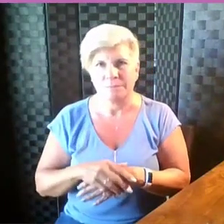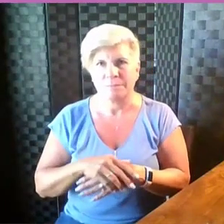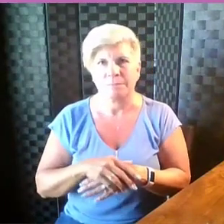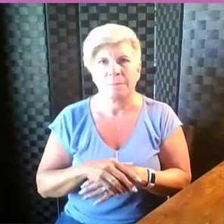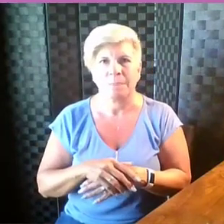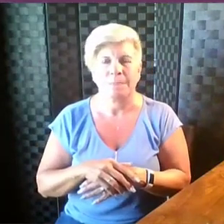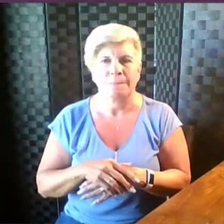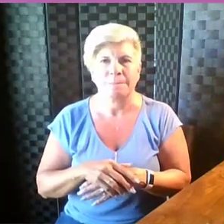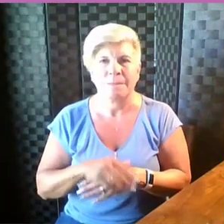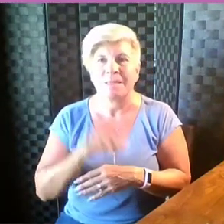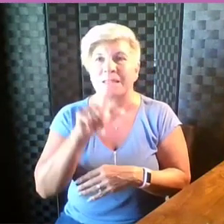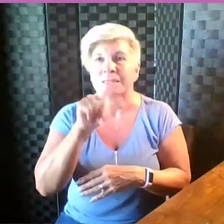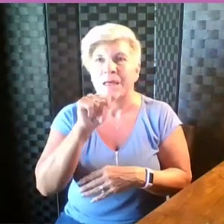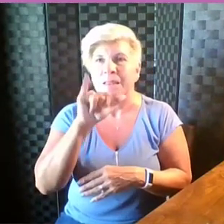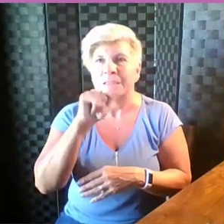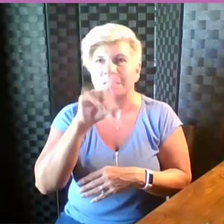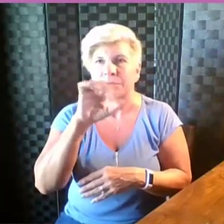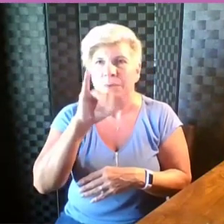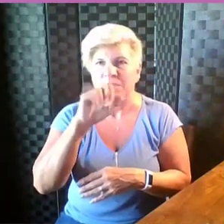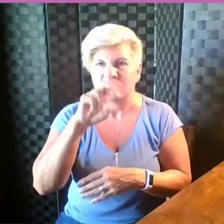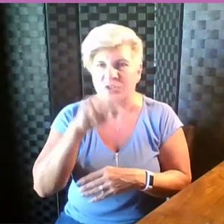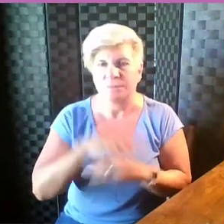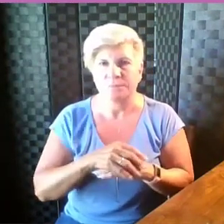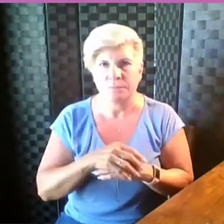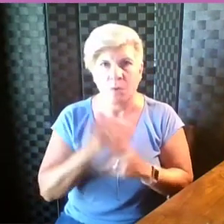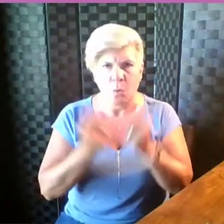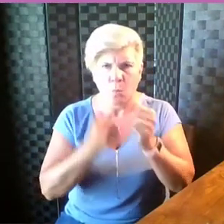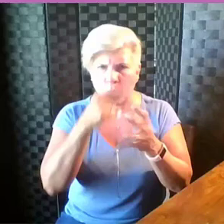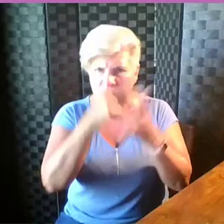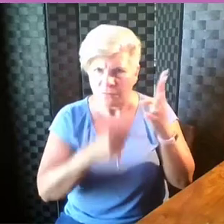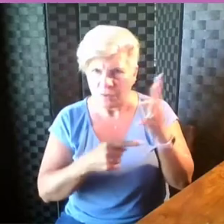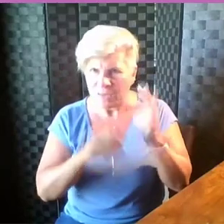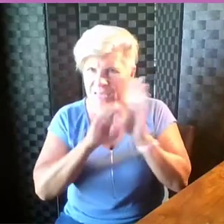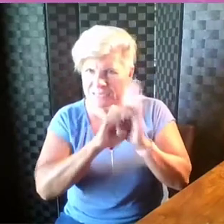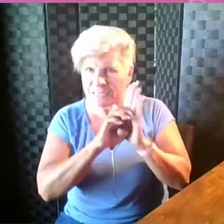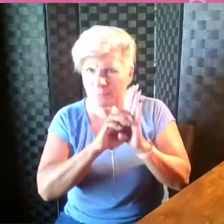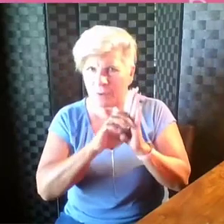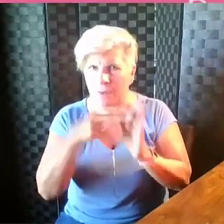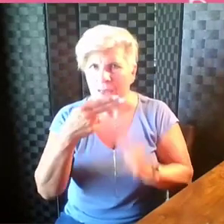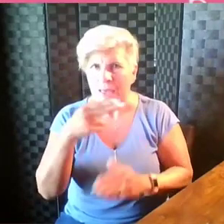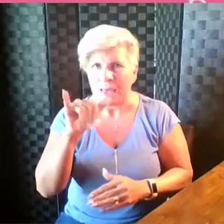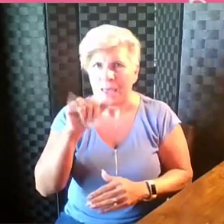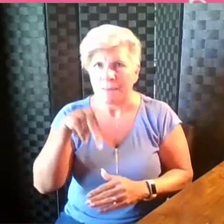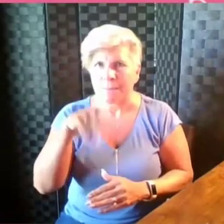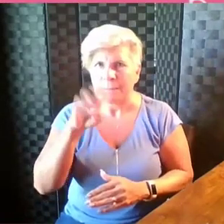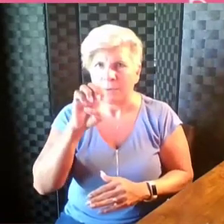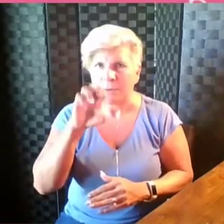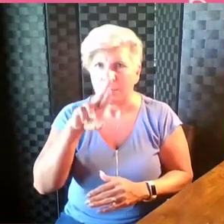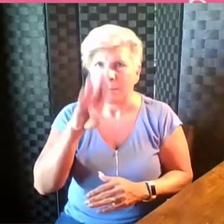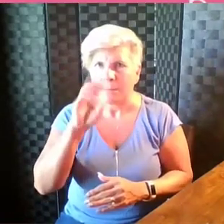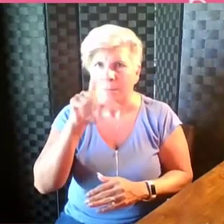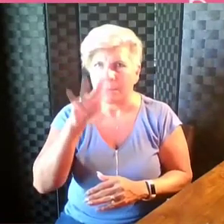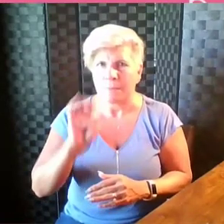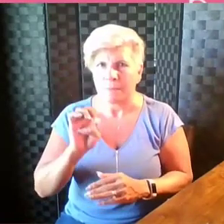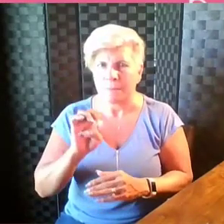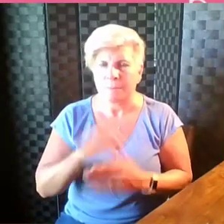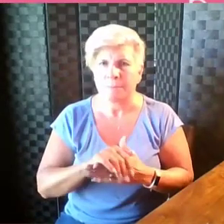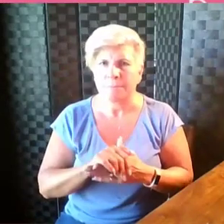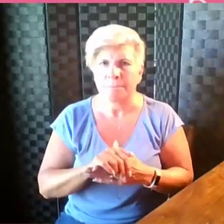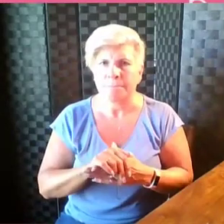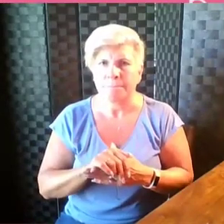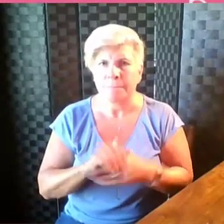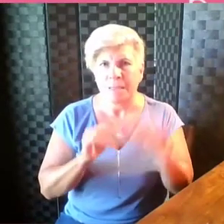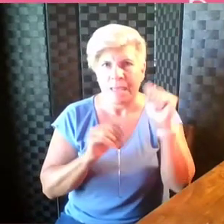Which of the following is an example of hyperbole in Goldilocks and the Three Bears? A, someone's been eating my